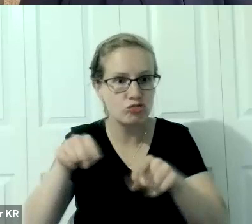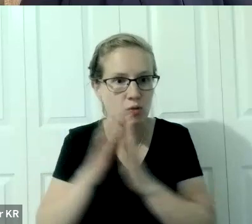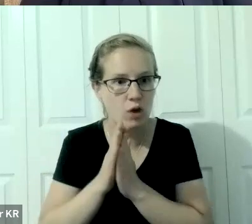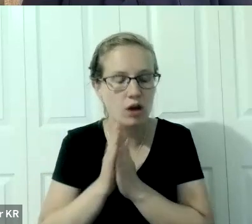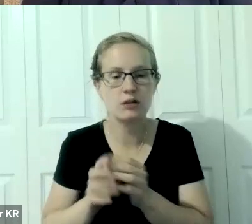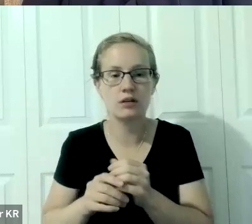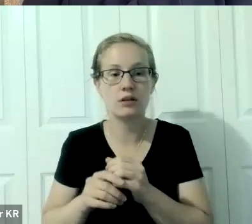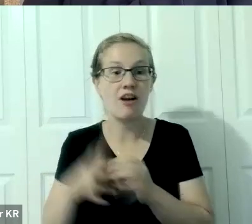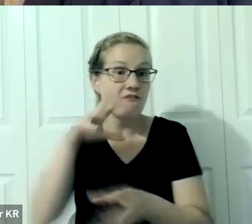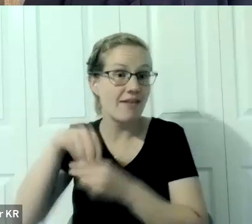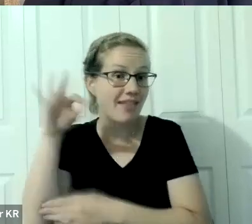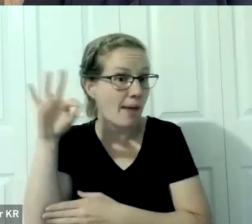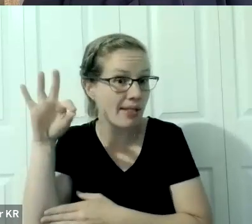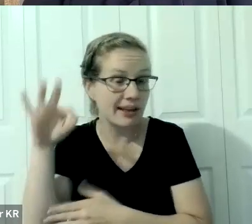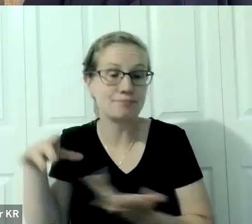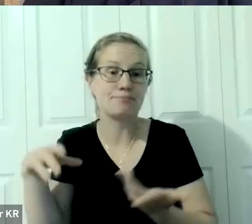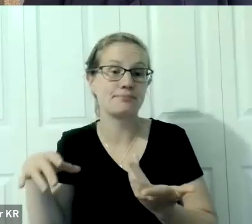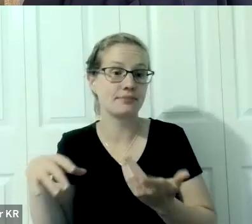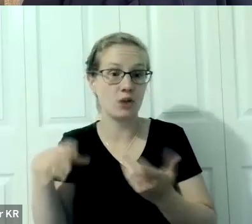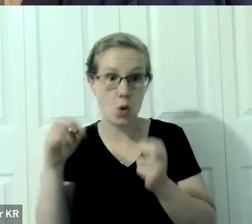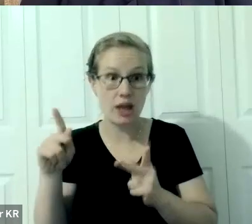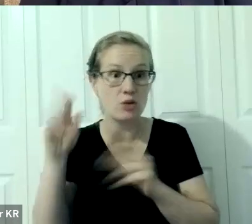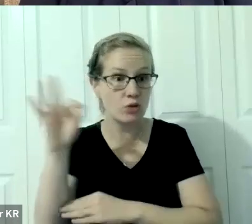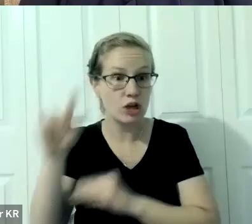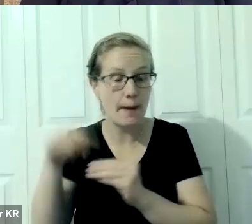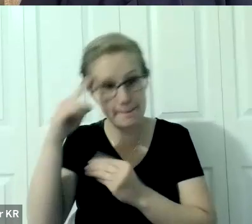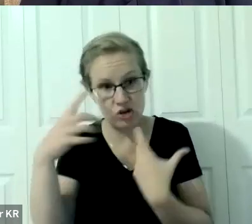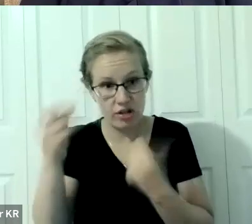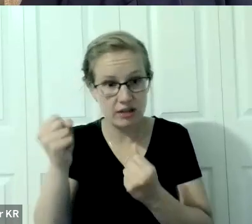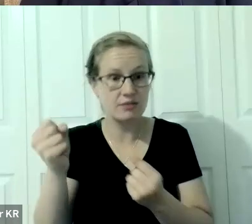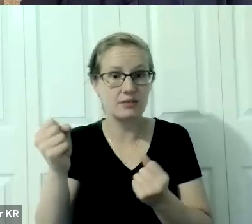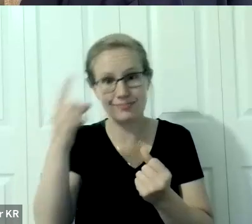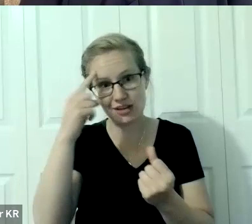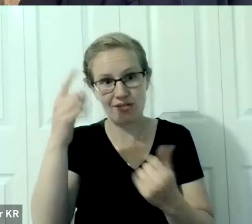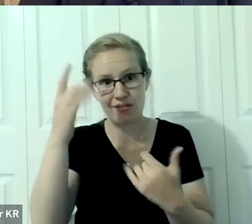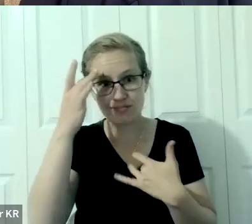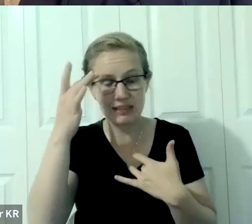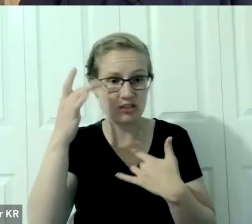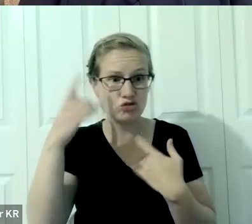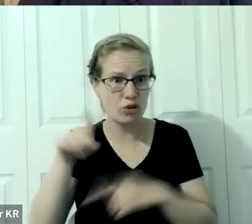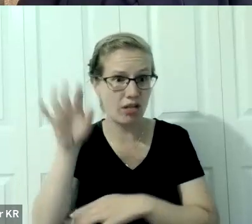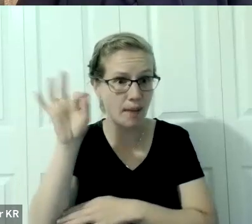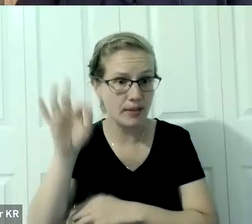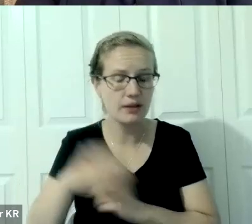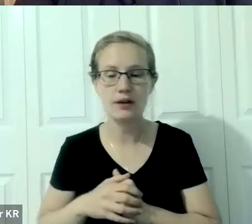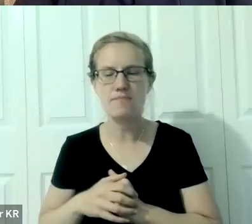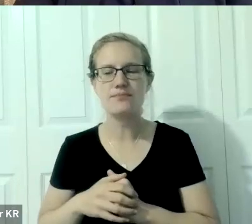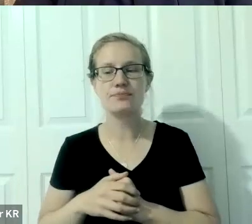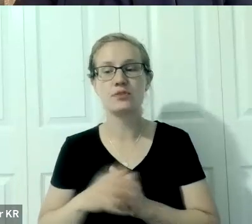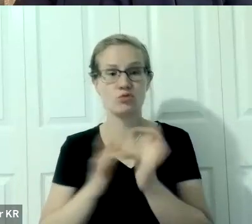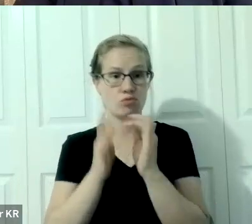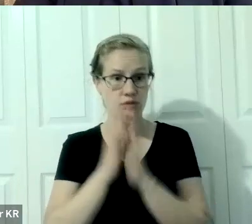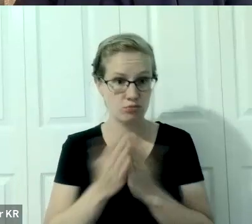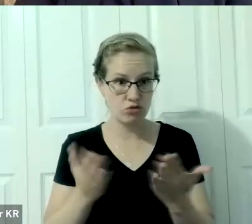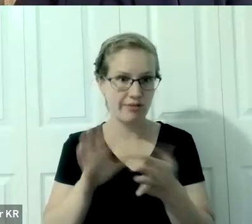working into the homilies. You know, it's okay to preach on mental illness and mental health concerns during homilies. A lot of the scriptures, of